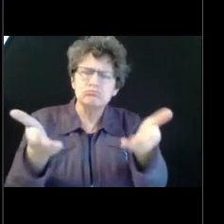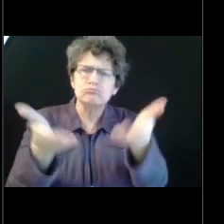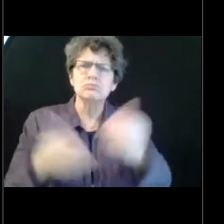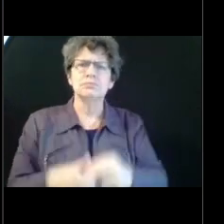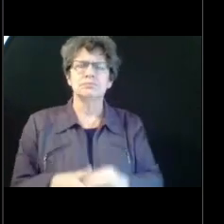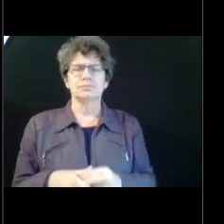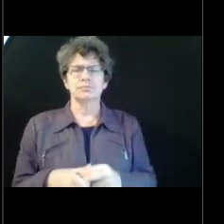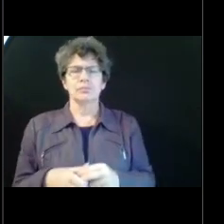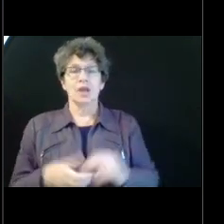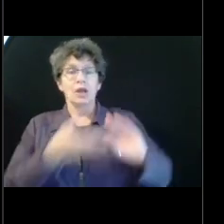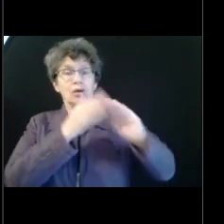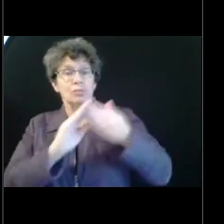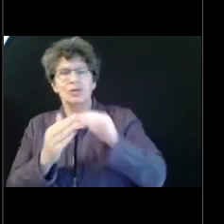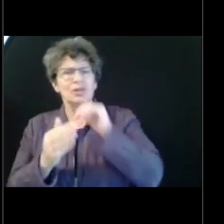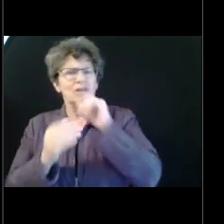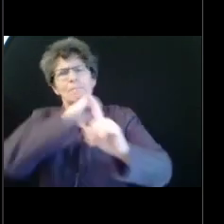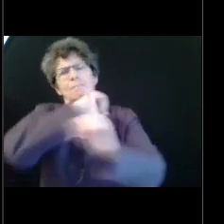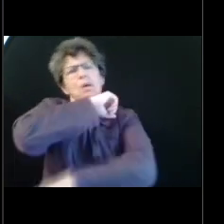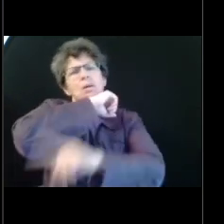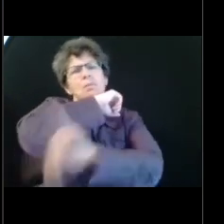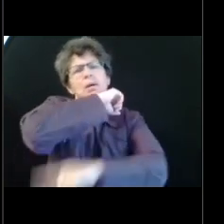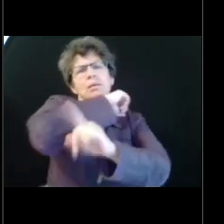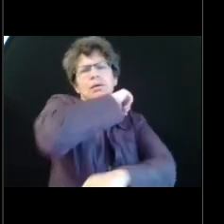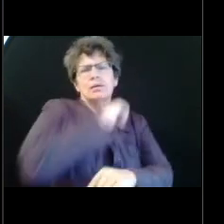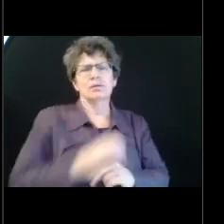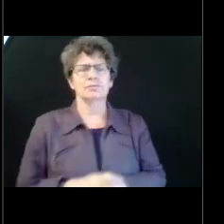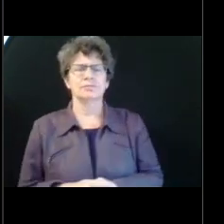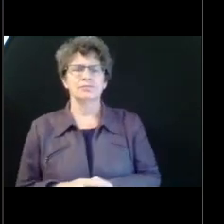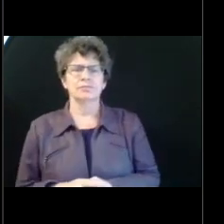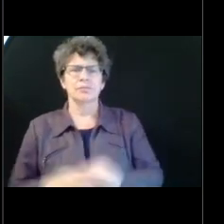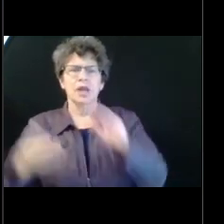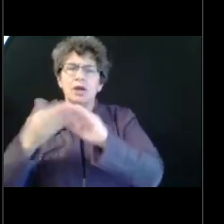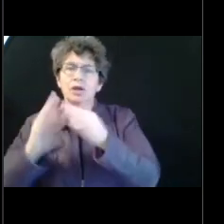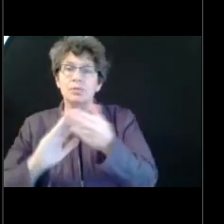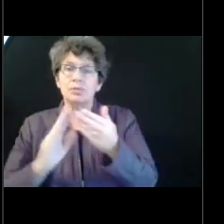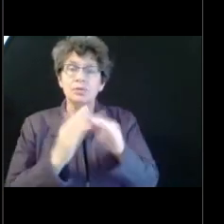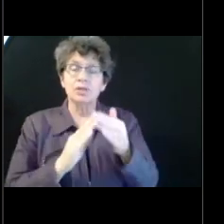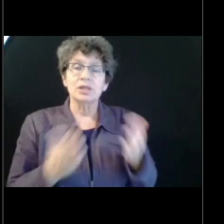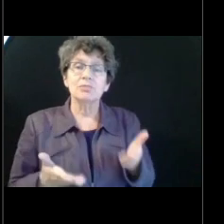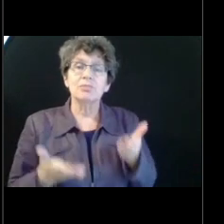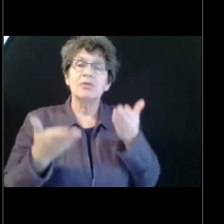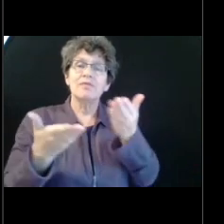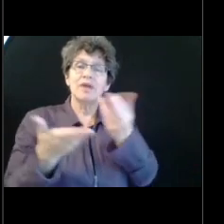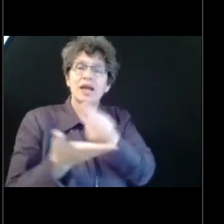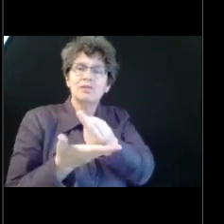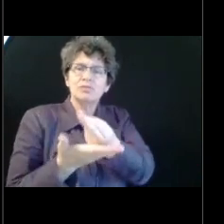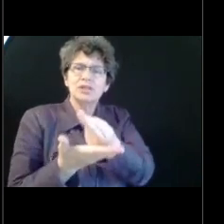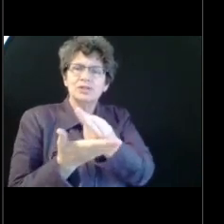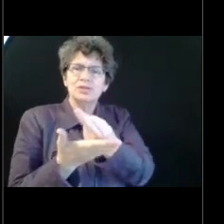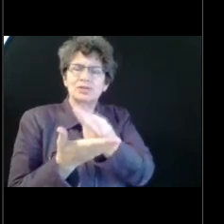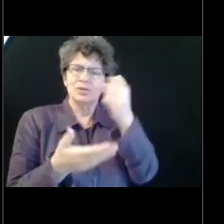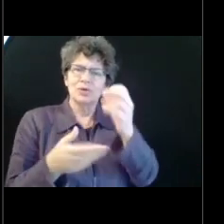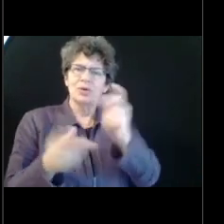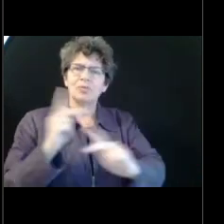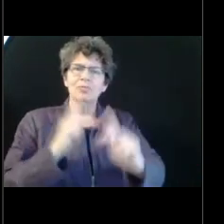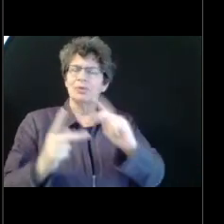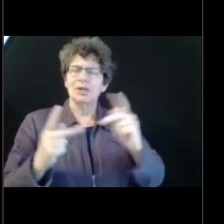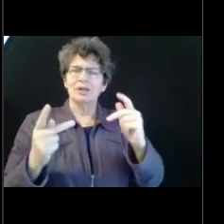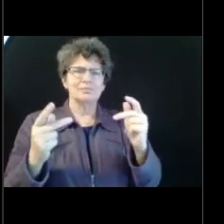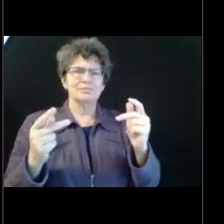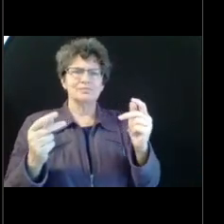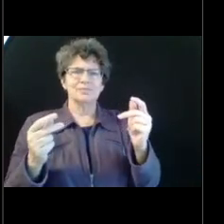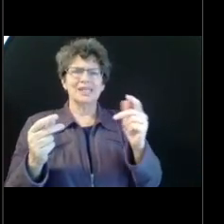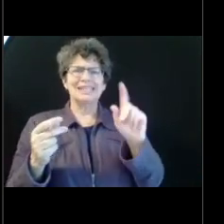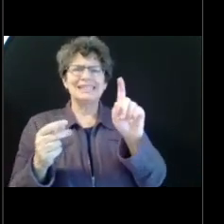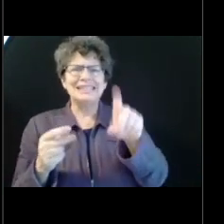non-punitive, communities that provide resources to assist others in society and to assist those who are in need